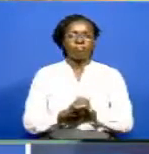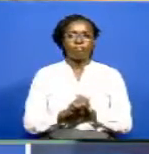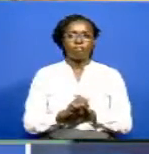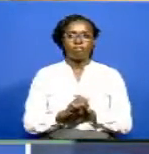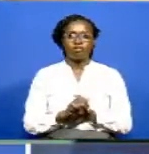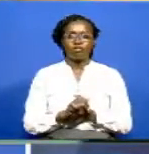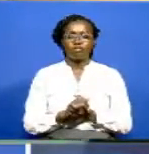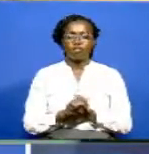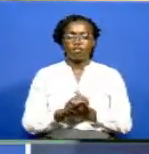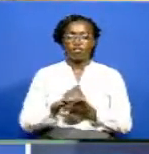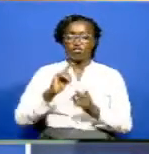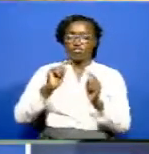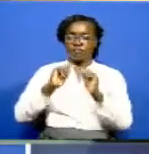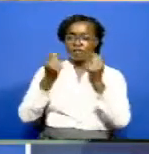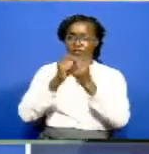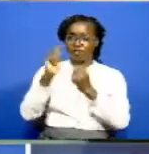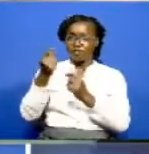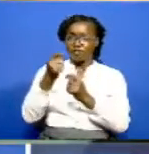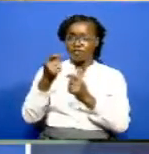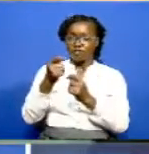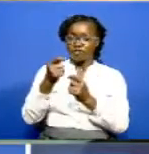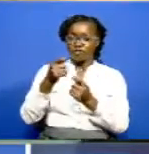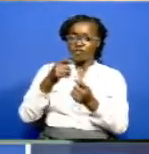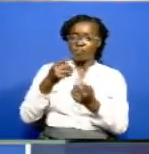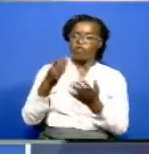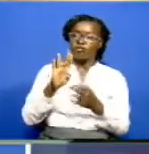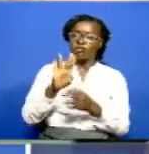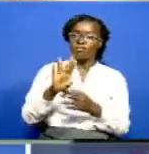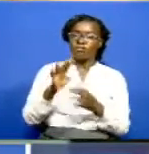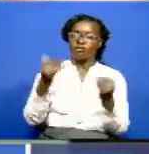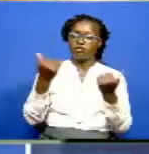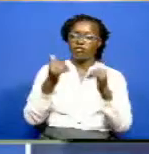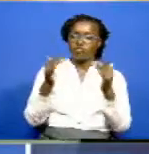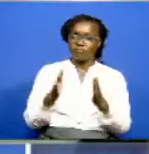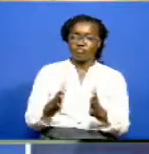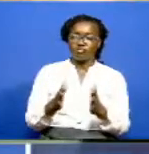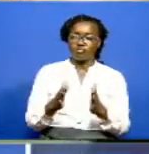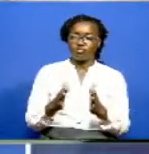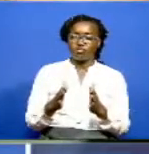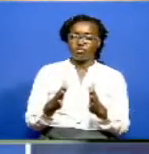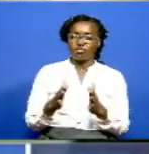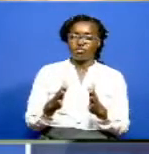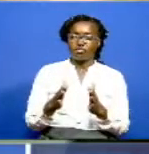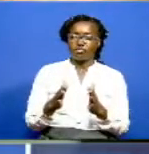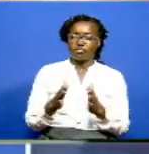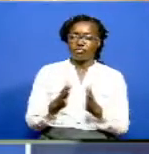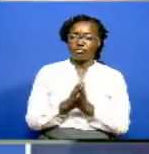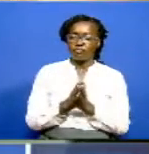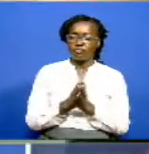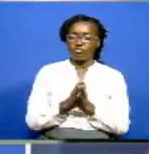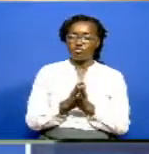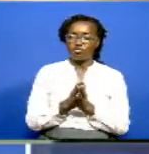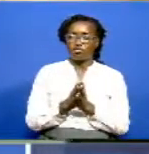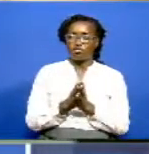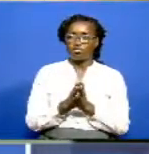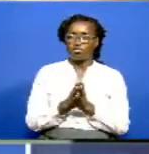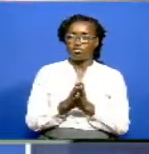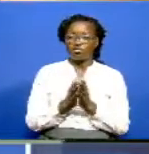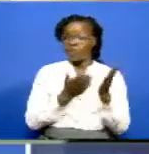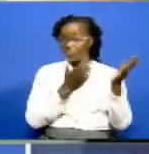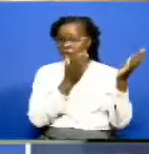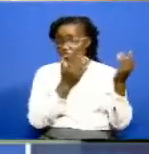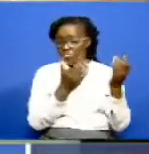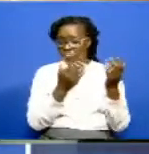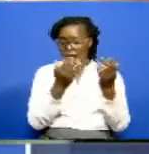The Kenyan team, comprising of Josiah Wandera, Brian Mutua, Lady Sete and Doreen Juma, is hoping to